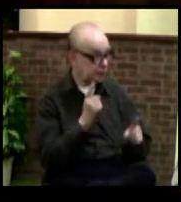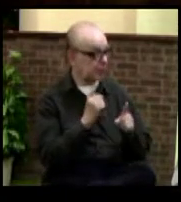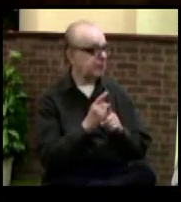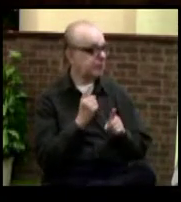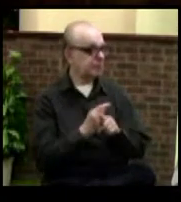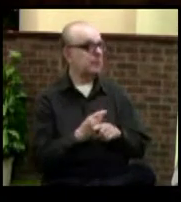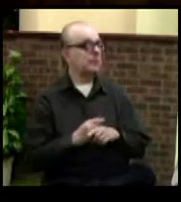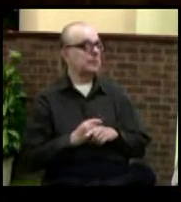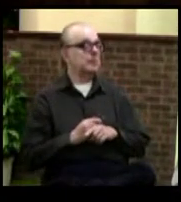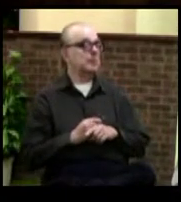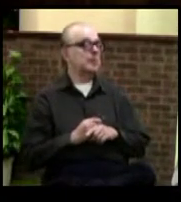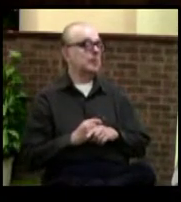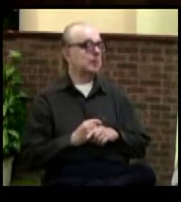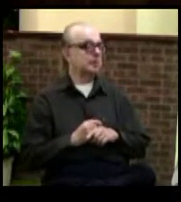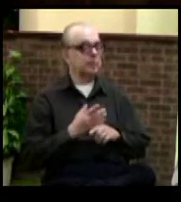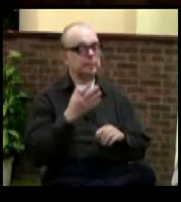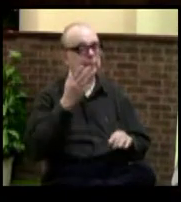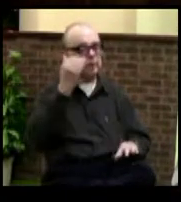you're right.